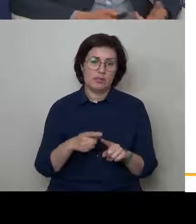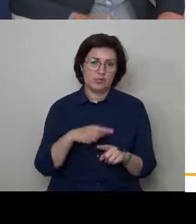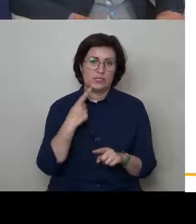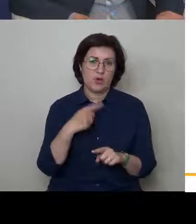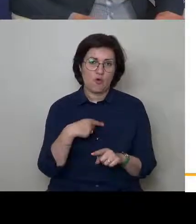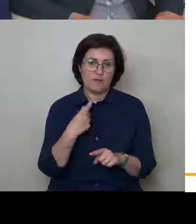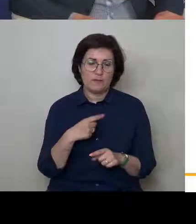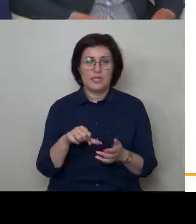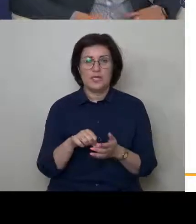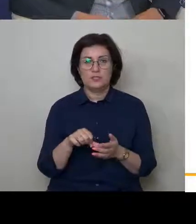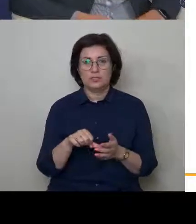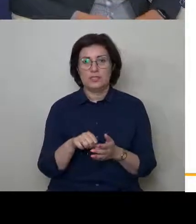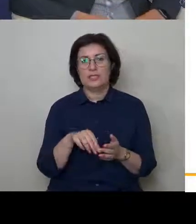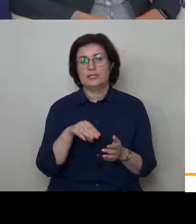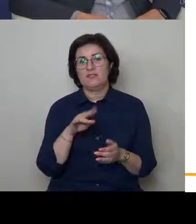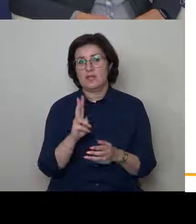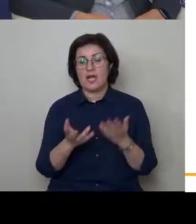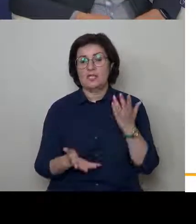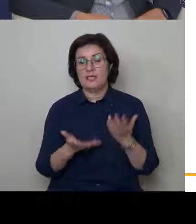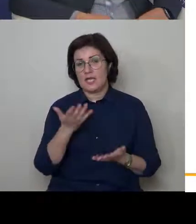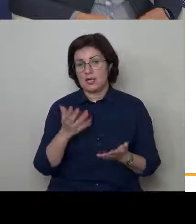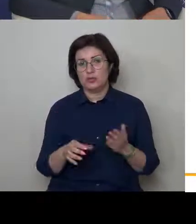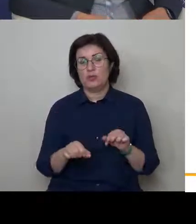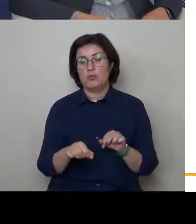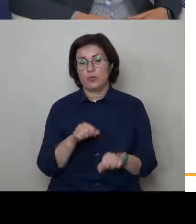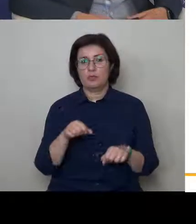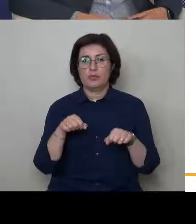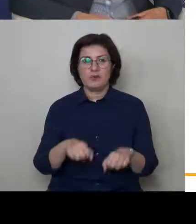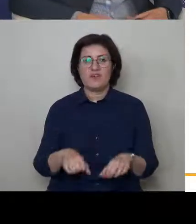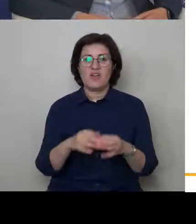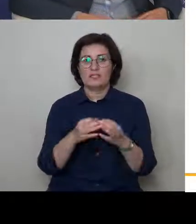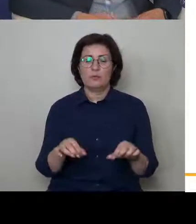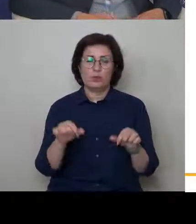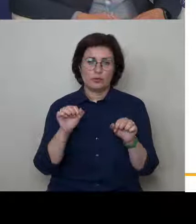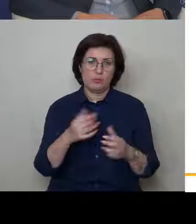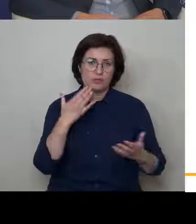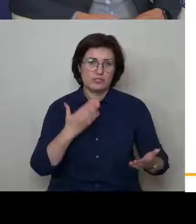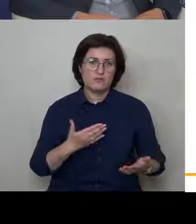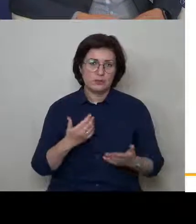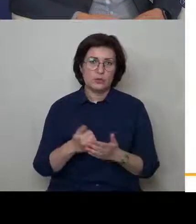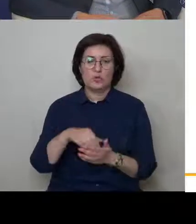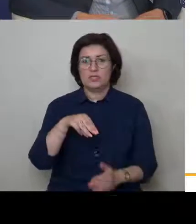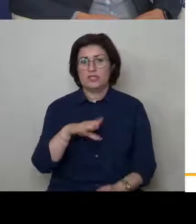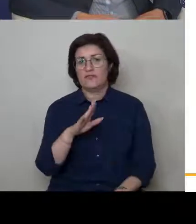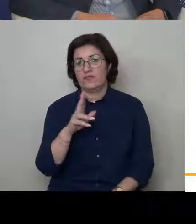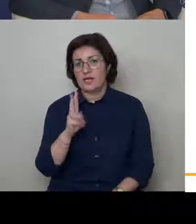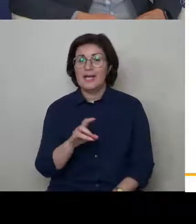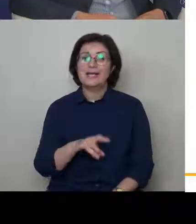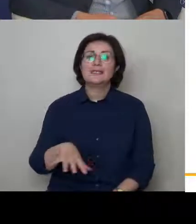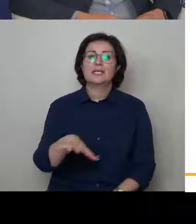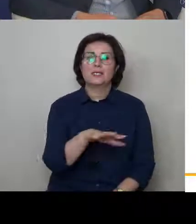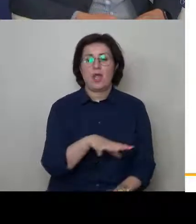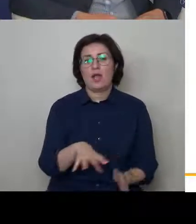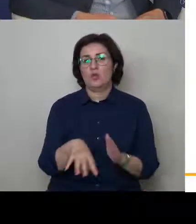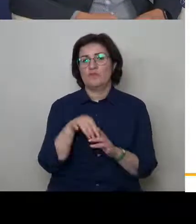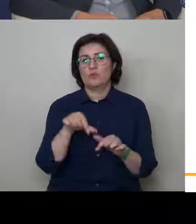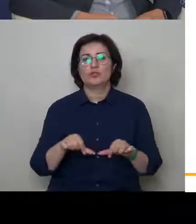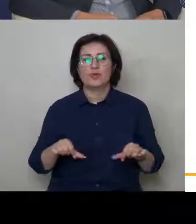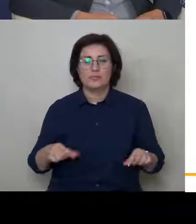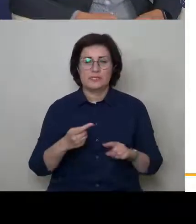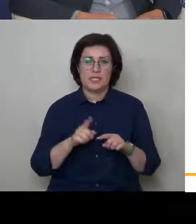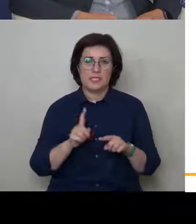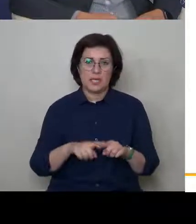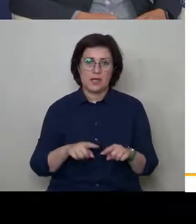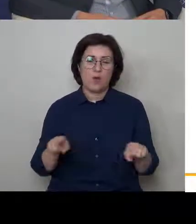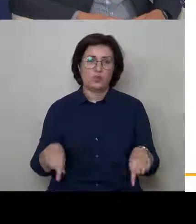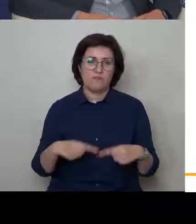Again, we have said that a member of a PEC, if one's rights are violated, then one